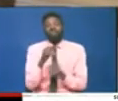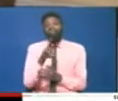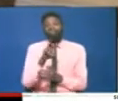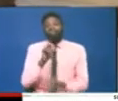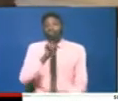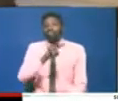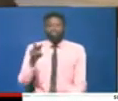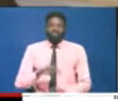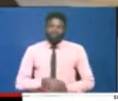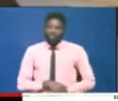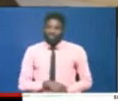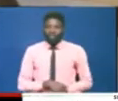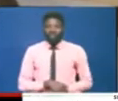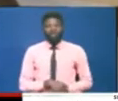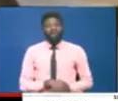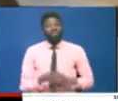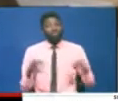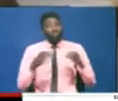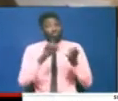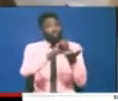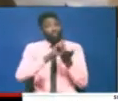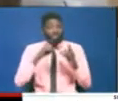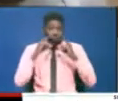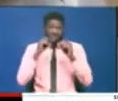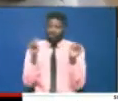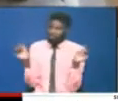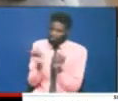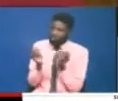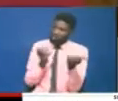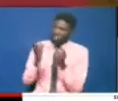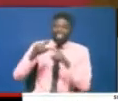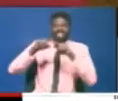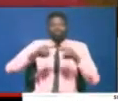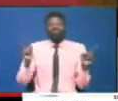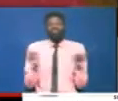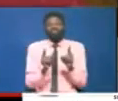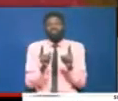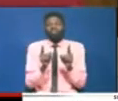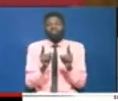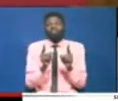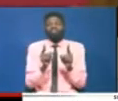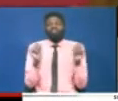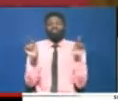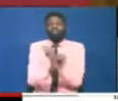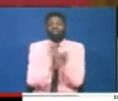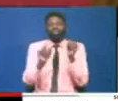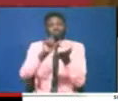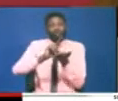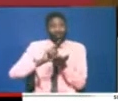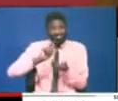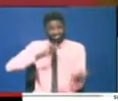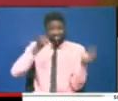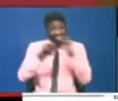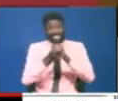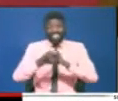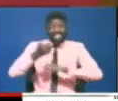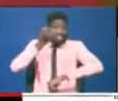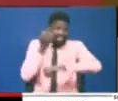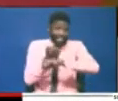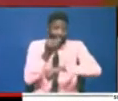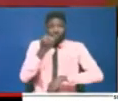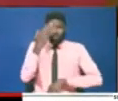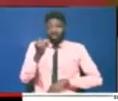The lenders say small businesses dependent on short-term loans to transact will be the hardest hit, as the new tax will be